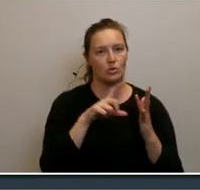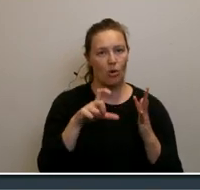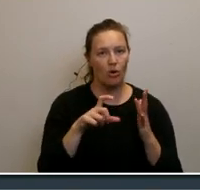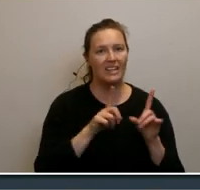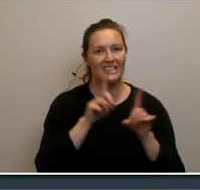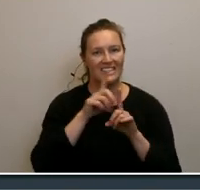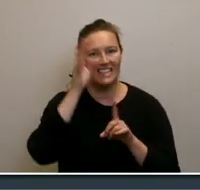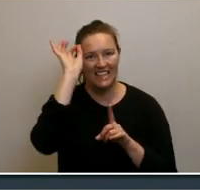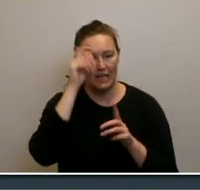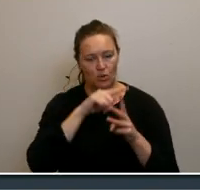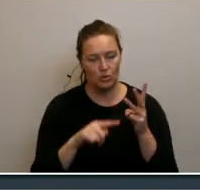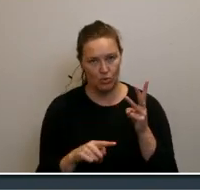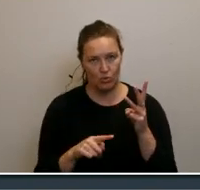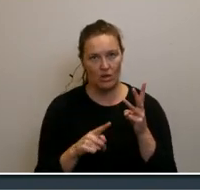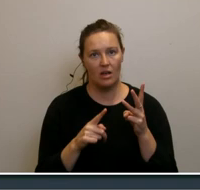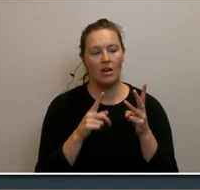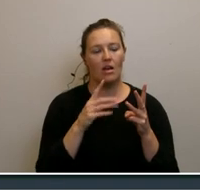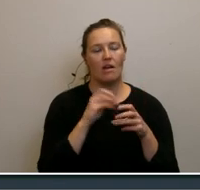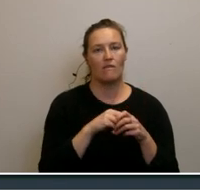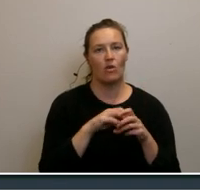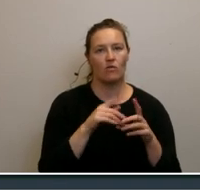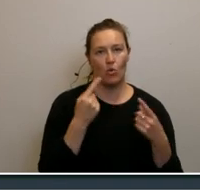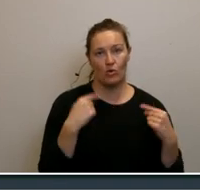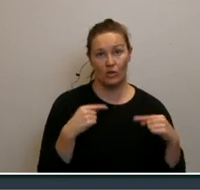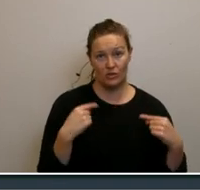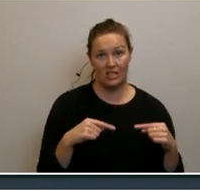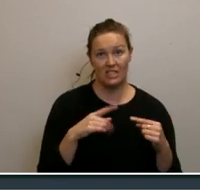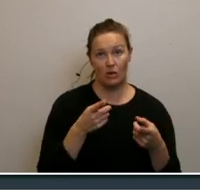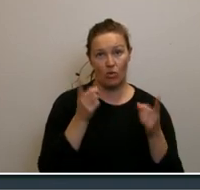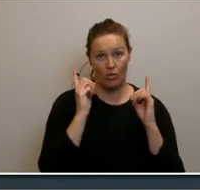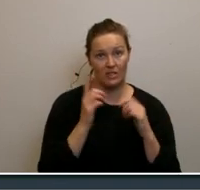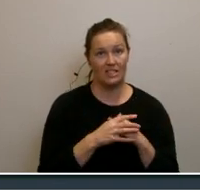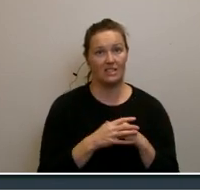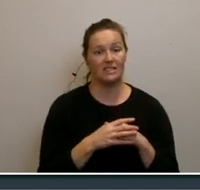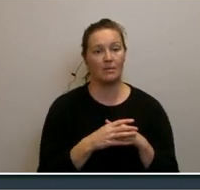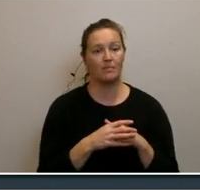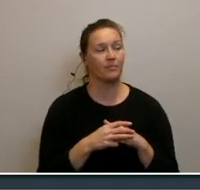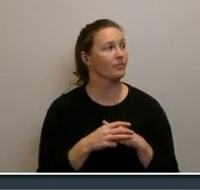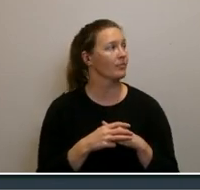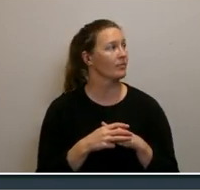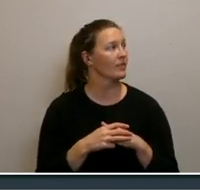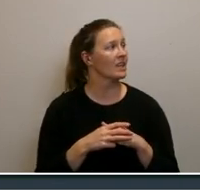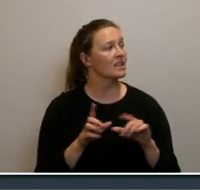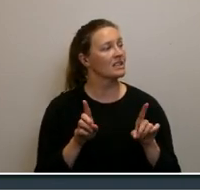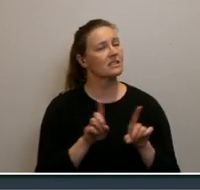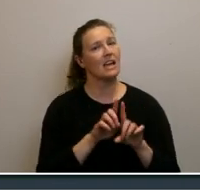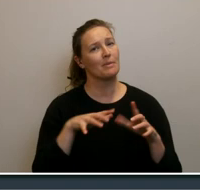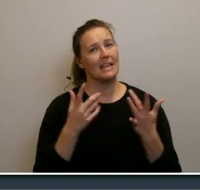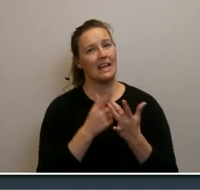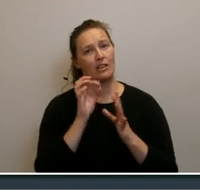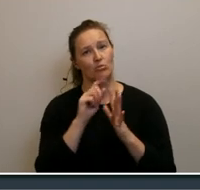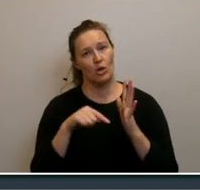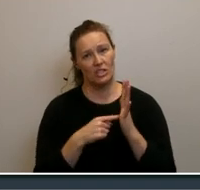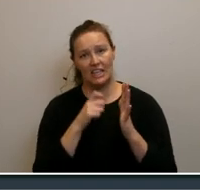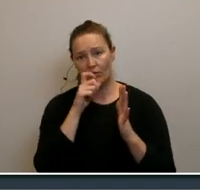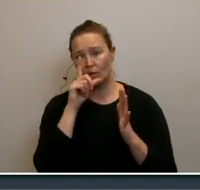City Council involved as consenting authorities. I think it's a bit like any of these projects, if we can